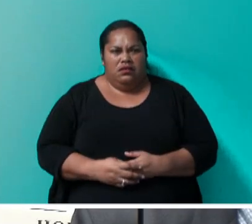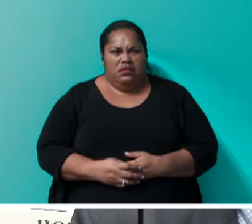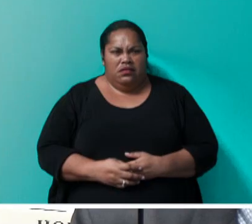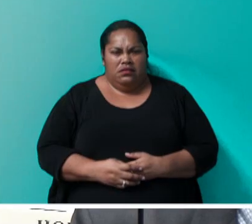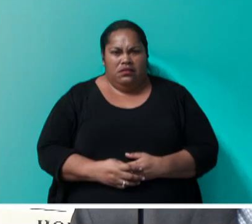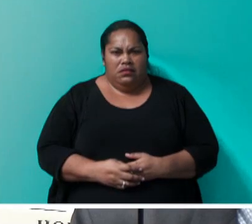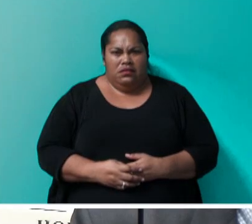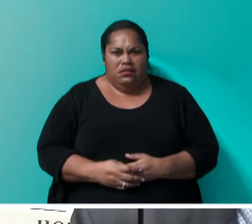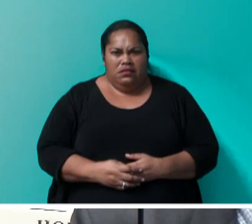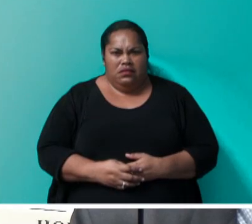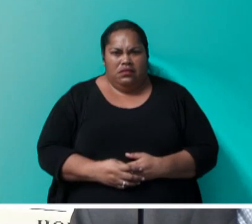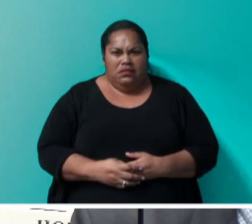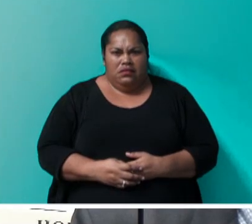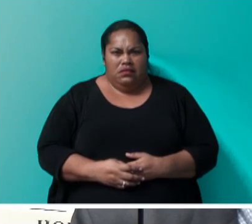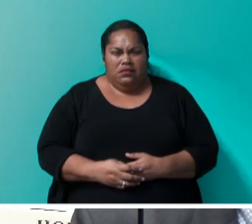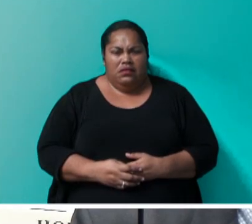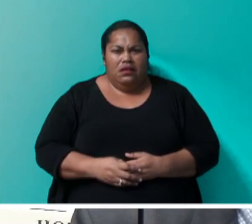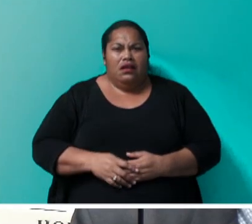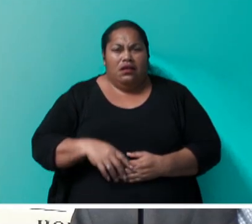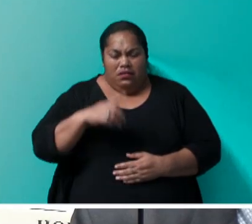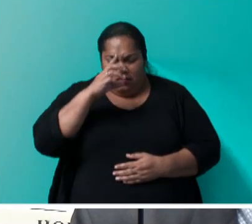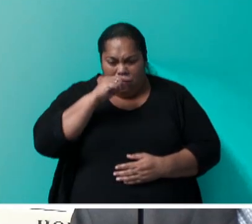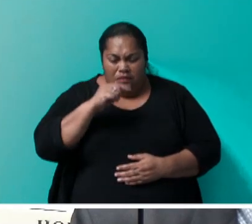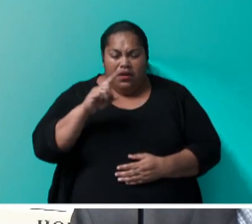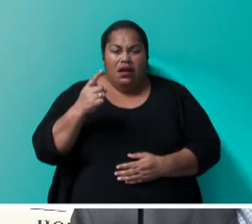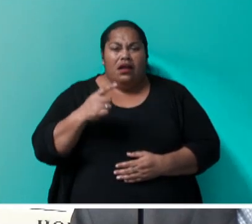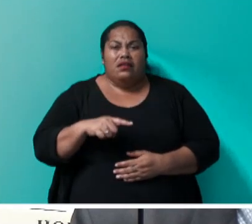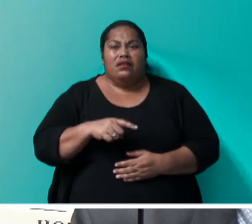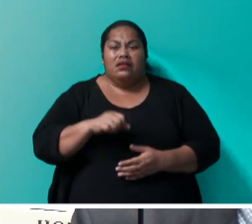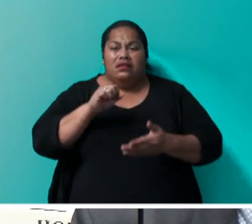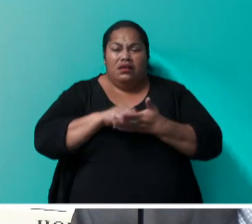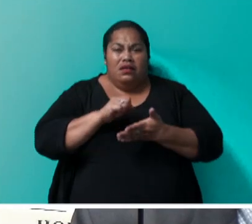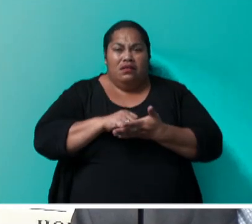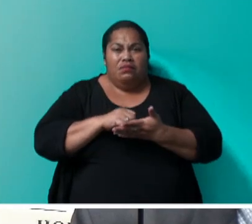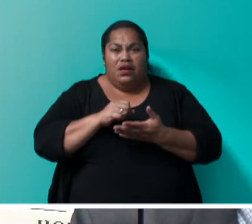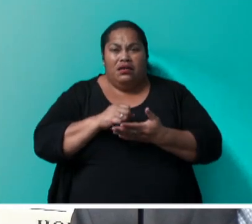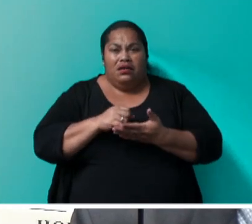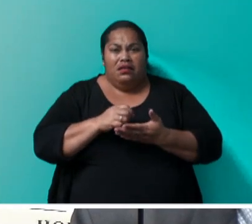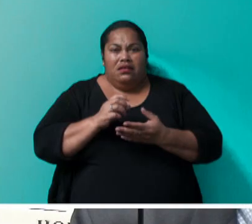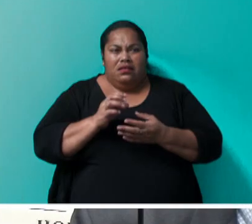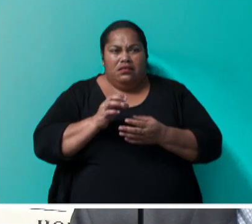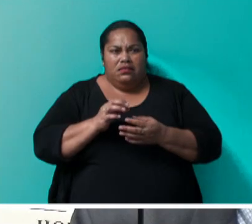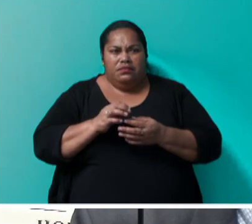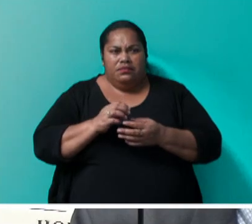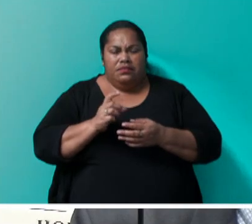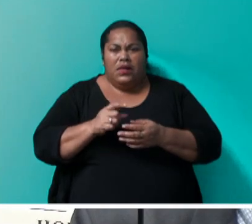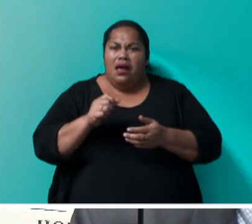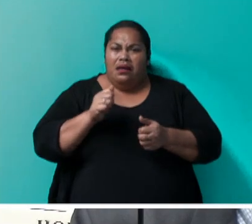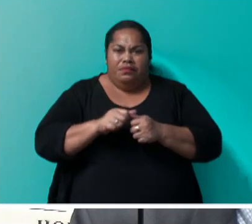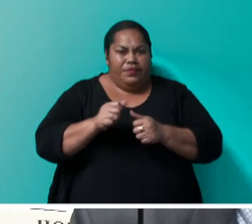geospatial analytics. This will enable accurate crop and yield prediction, better harvest